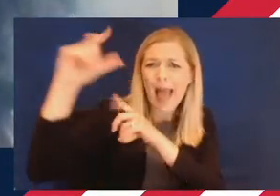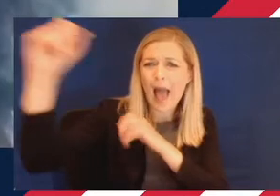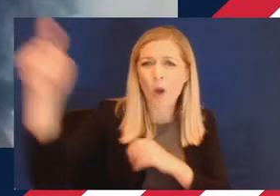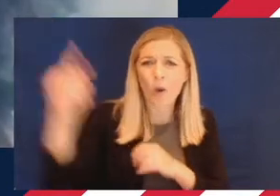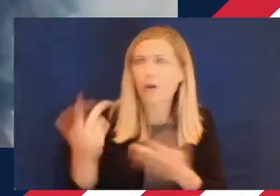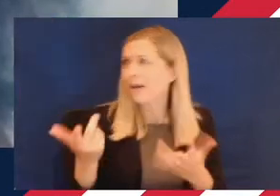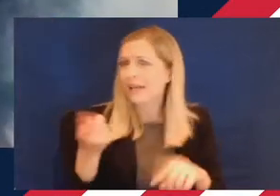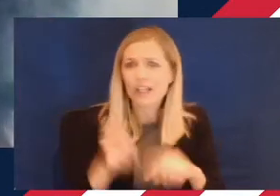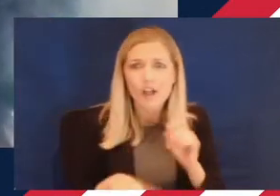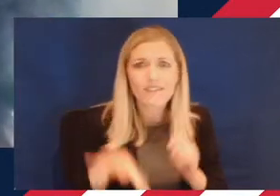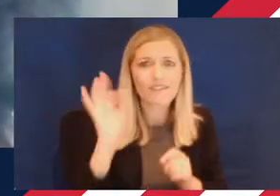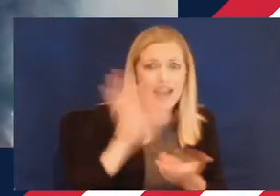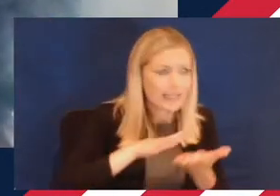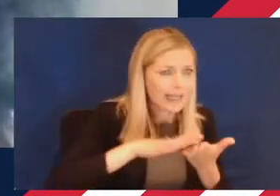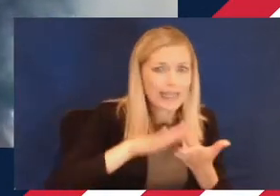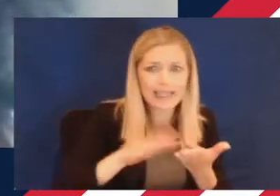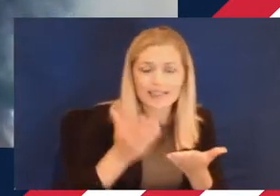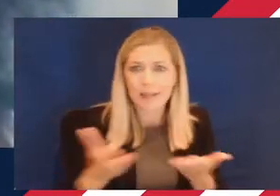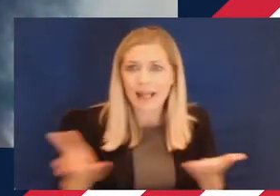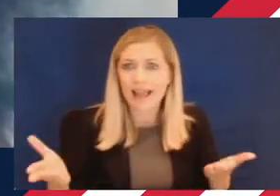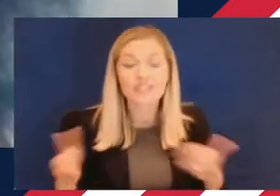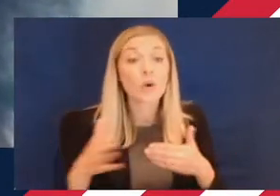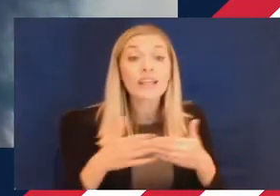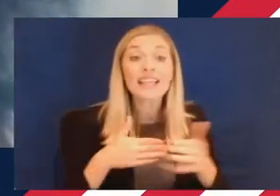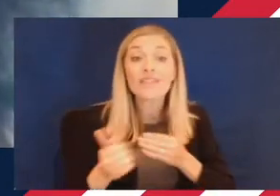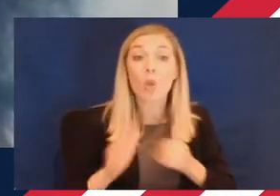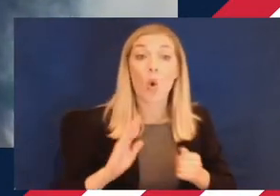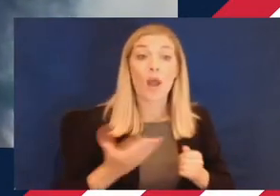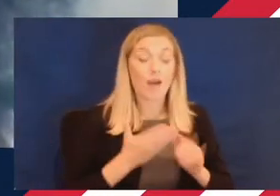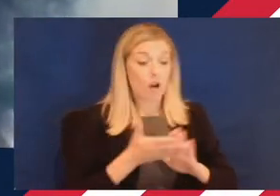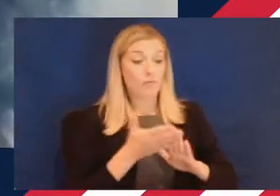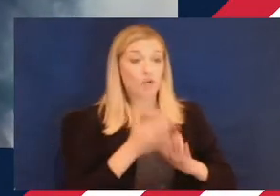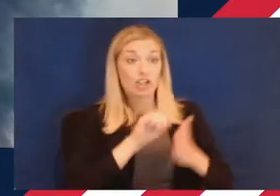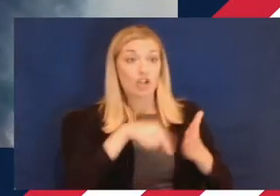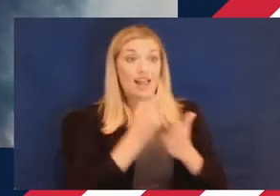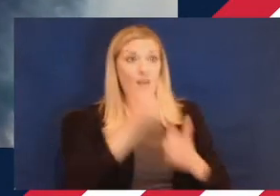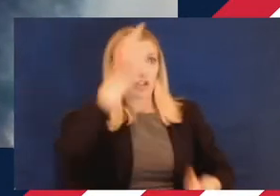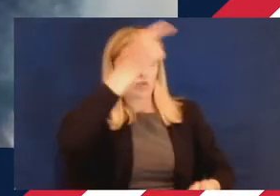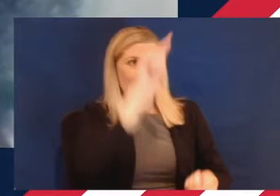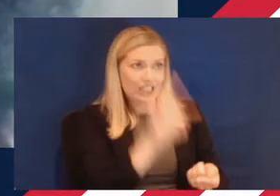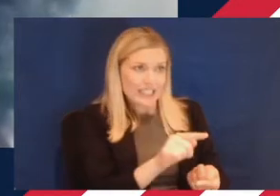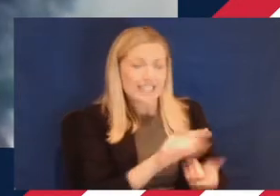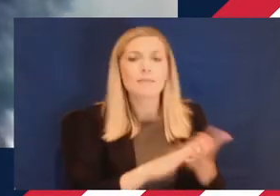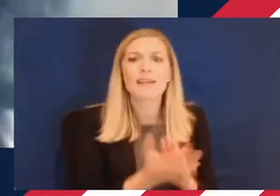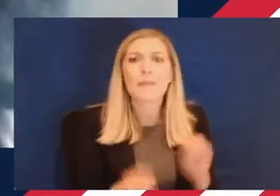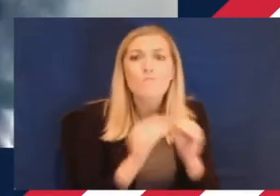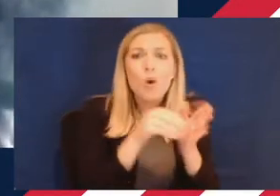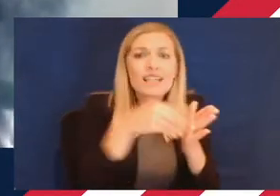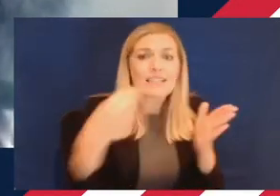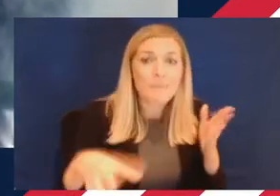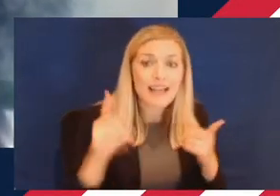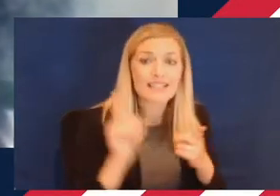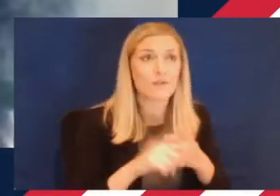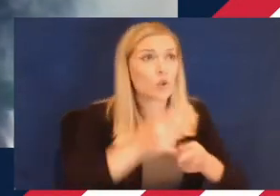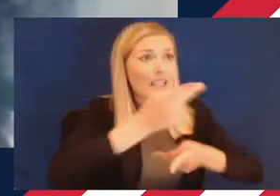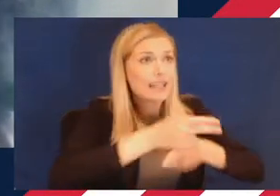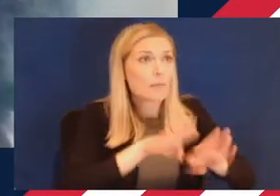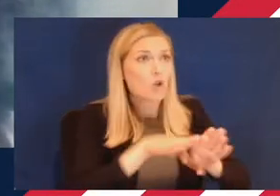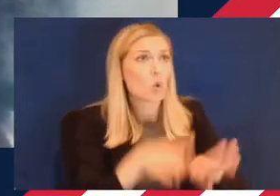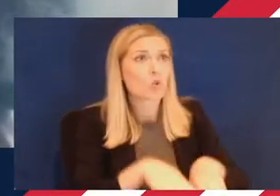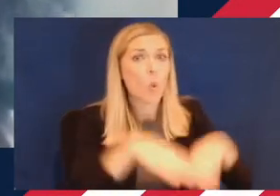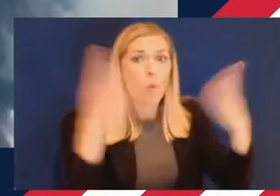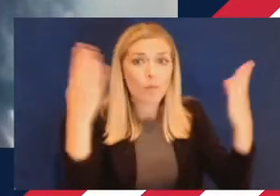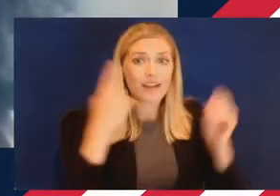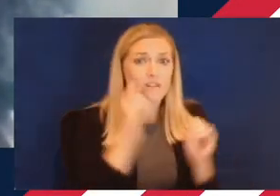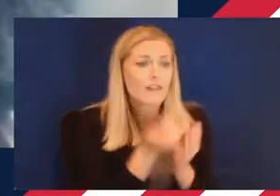we had reduced our operational hours, it became more costly just to keep our doors open for the few precious children we had.